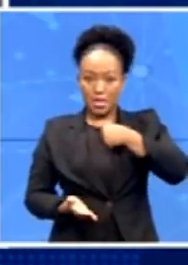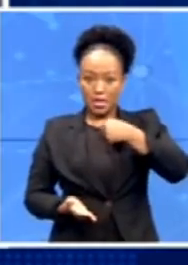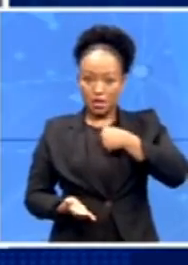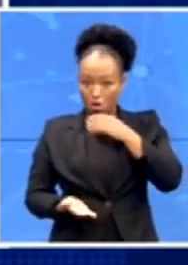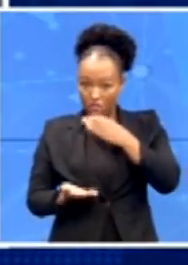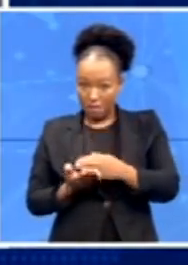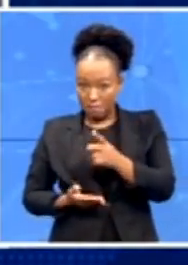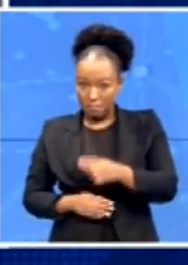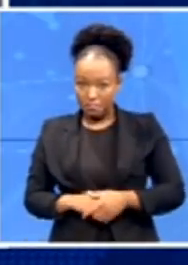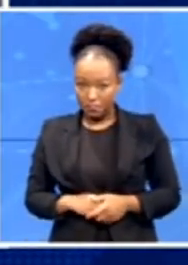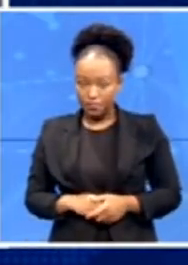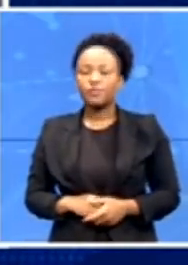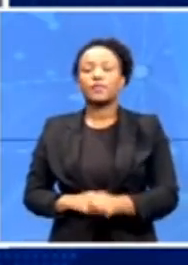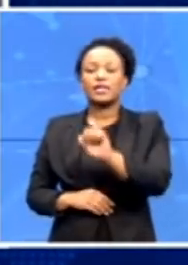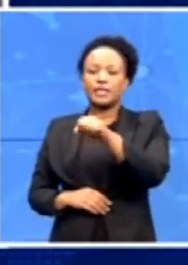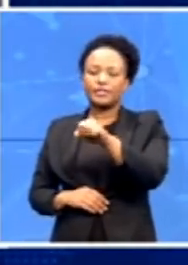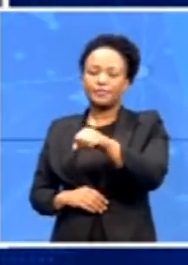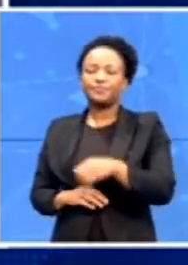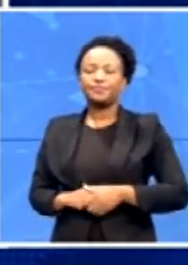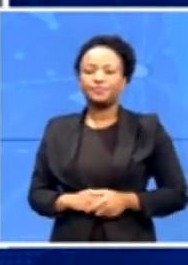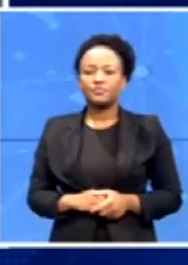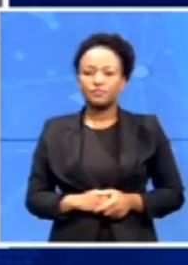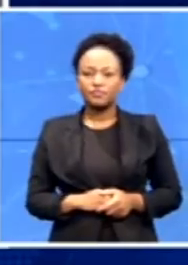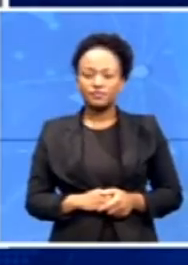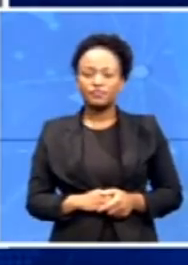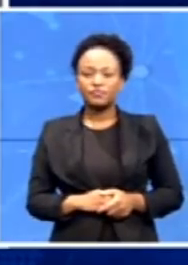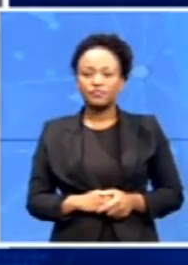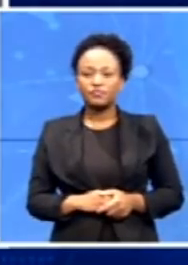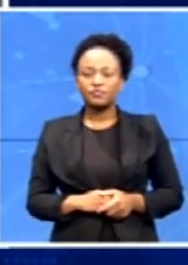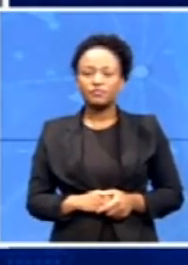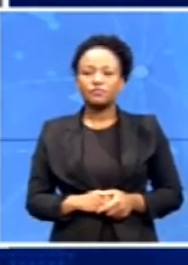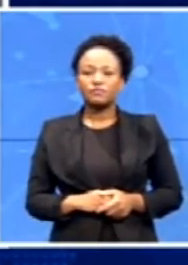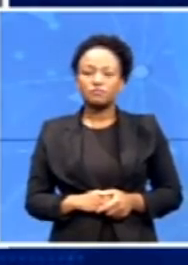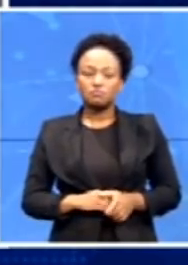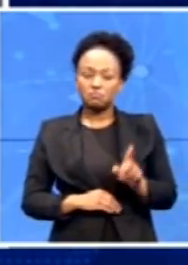Council. Now, Ms. Jacobus, you are also